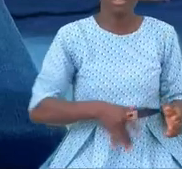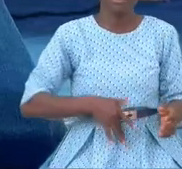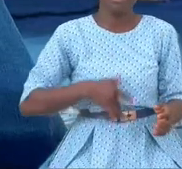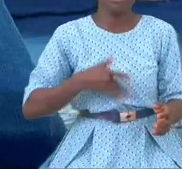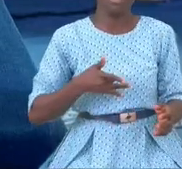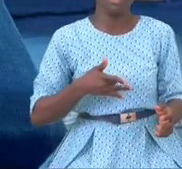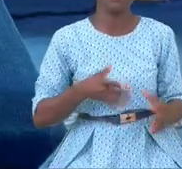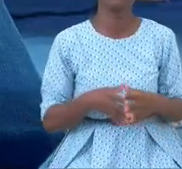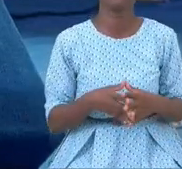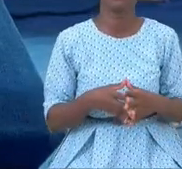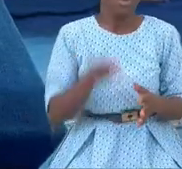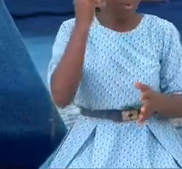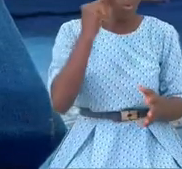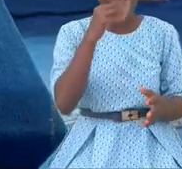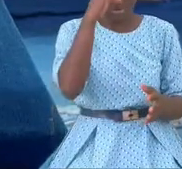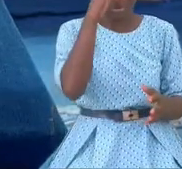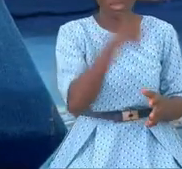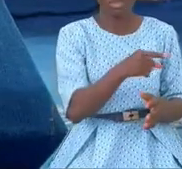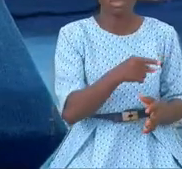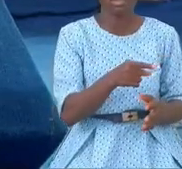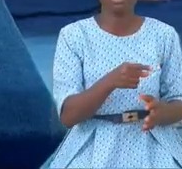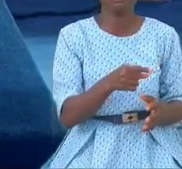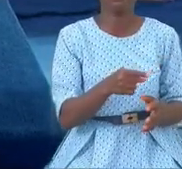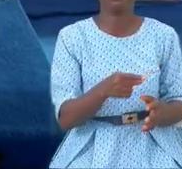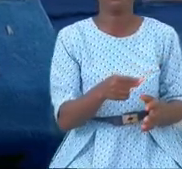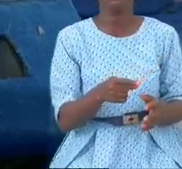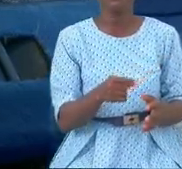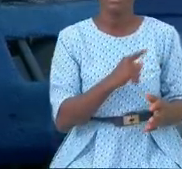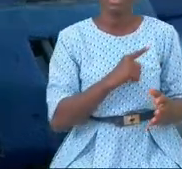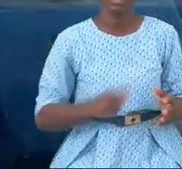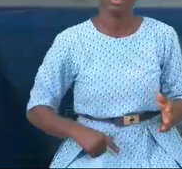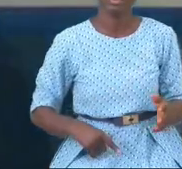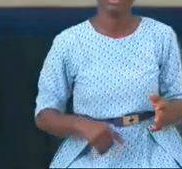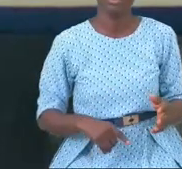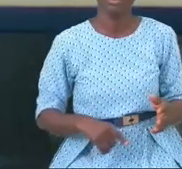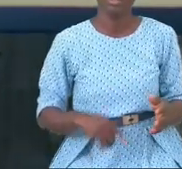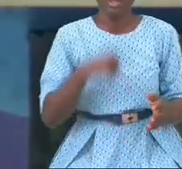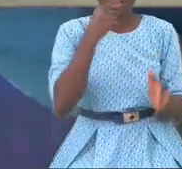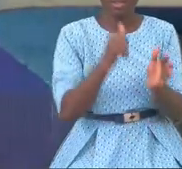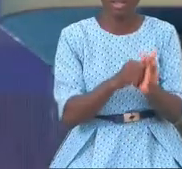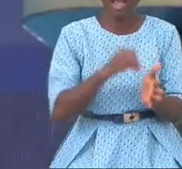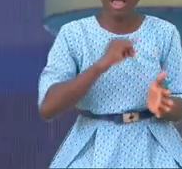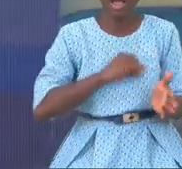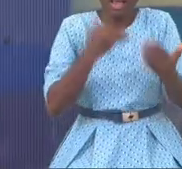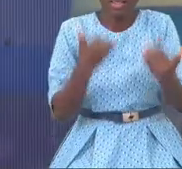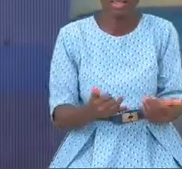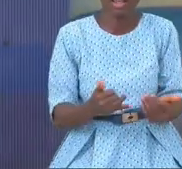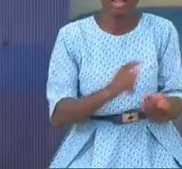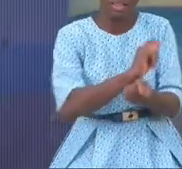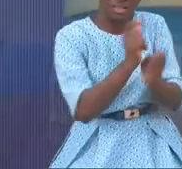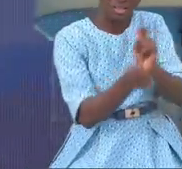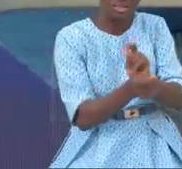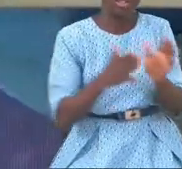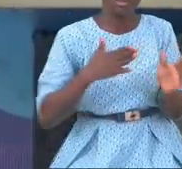now change masters. I change lords. The one who can save me is my Lord now.